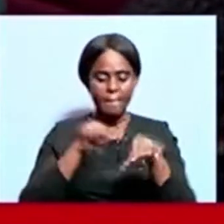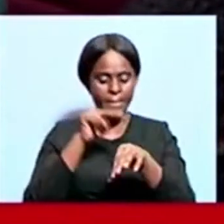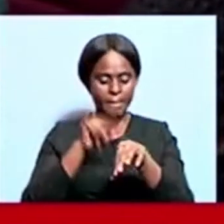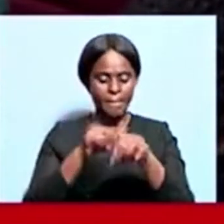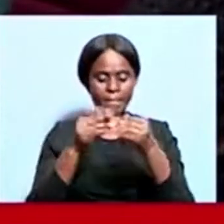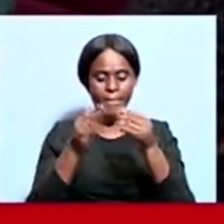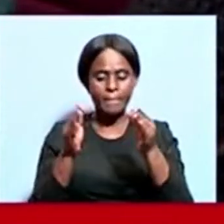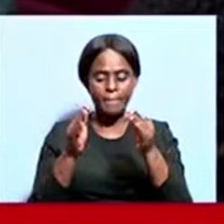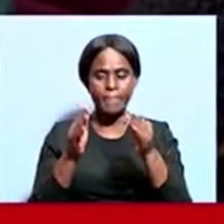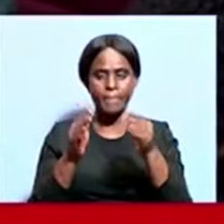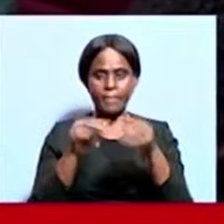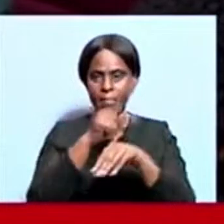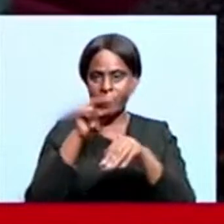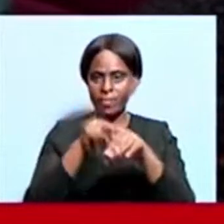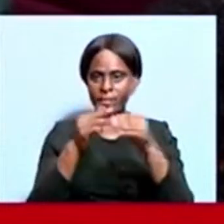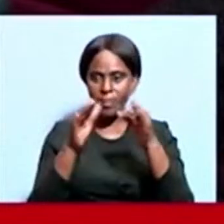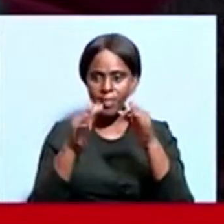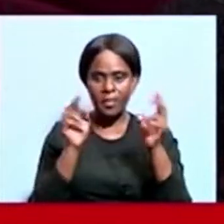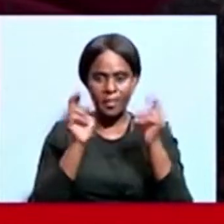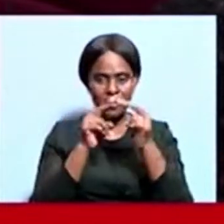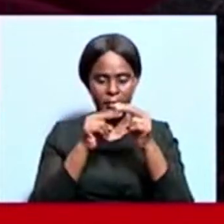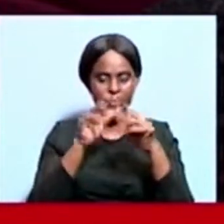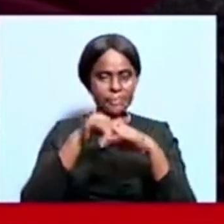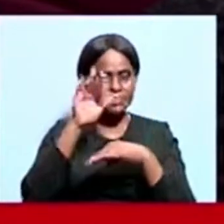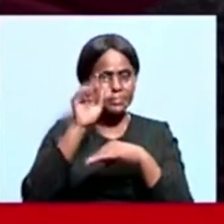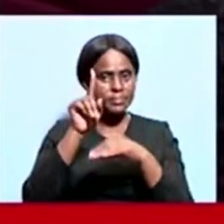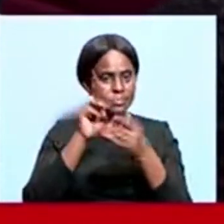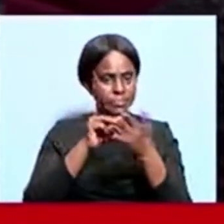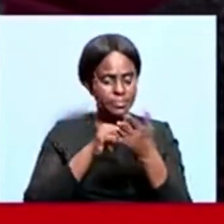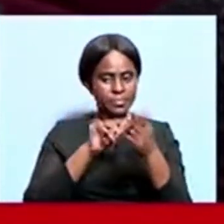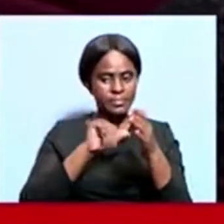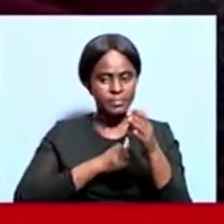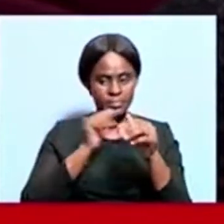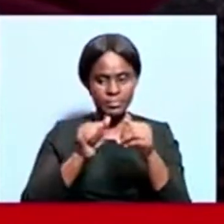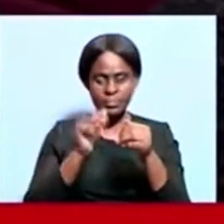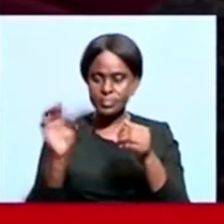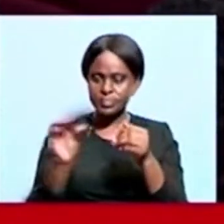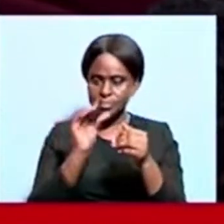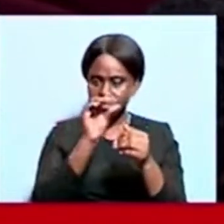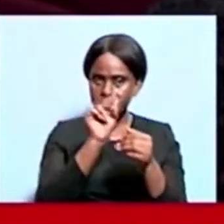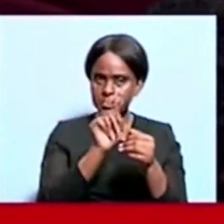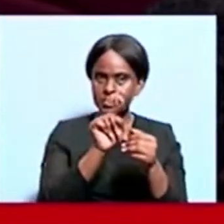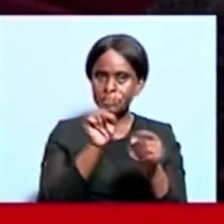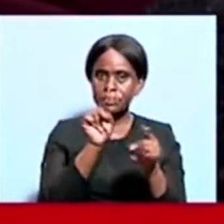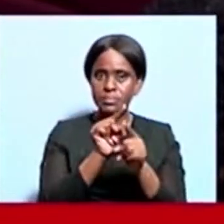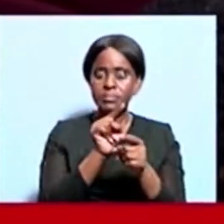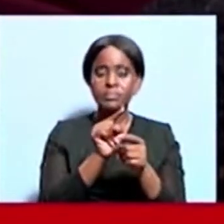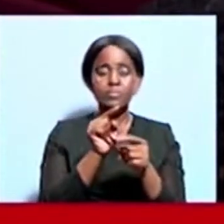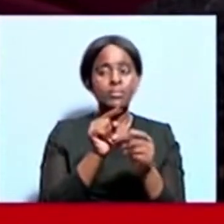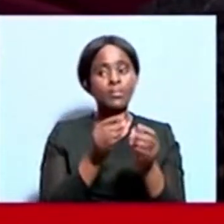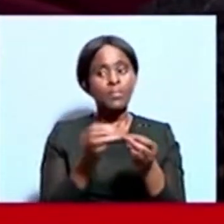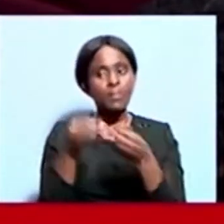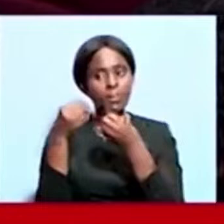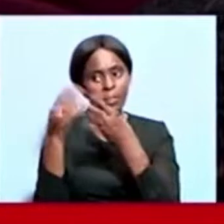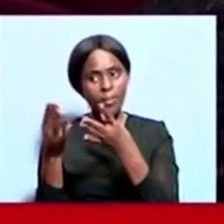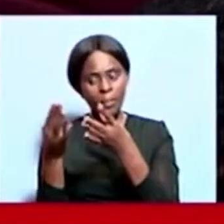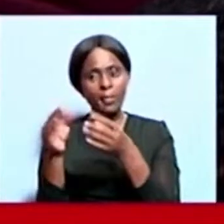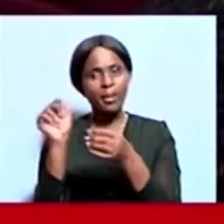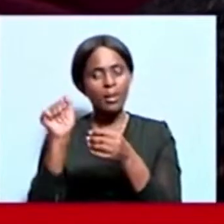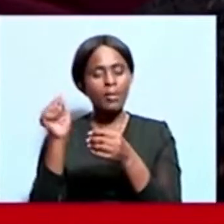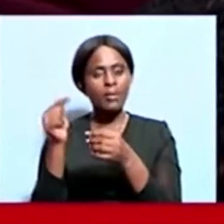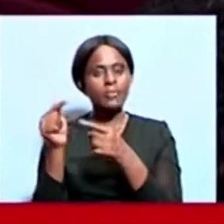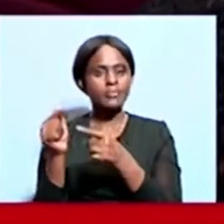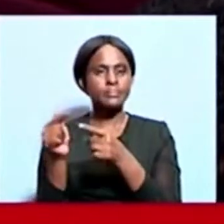open bidding. That is a contract above 1 million, where we can take that order and take it to Attorney